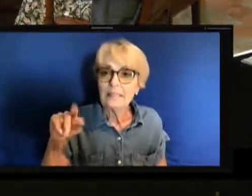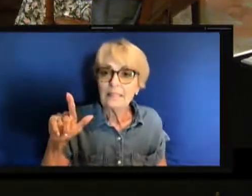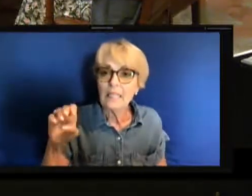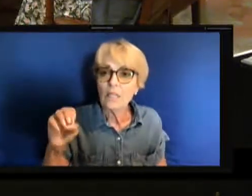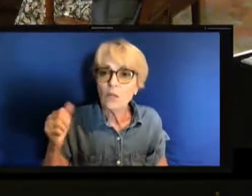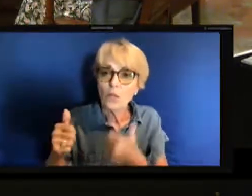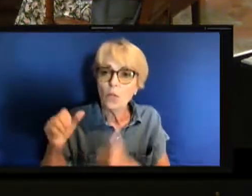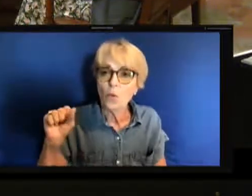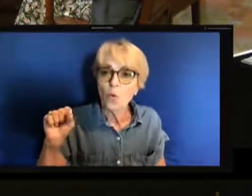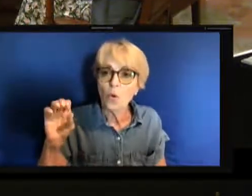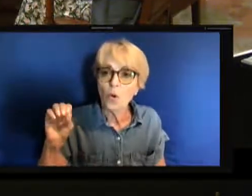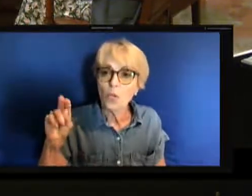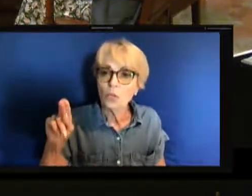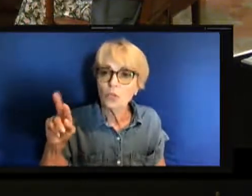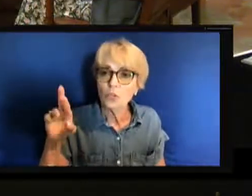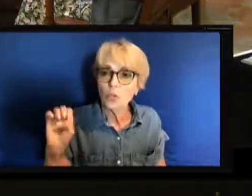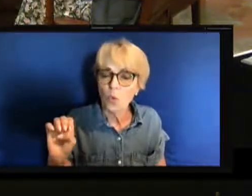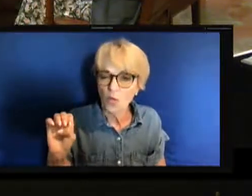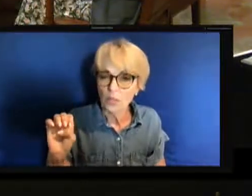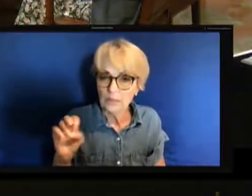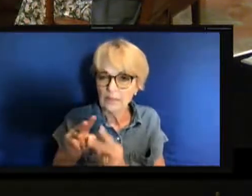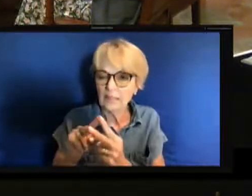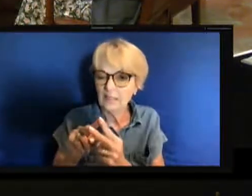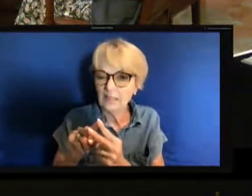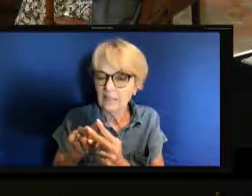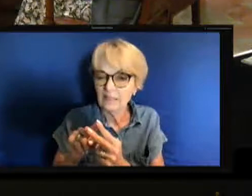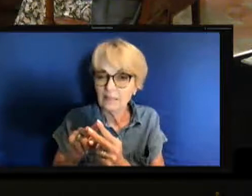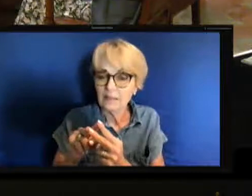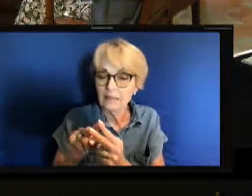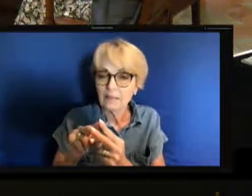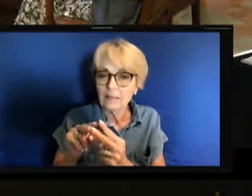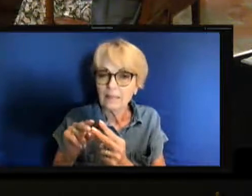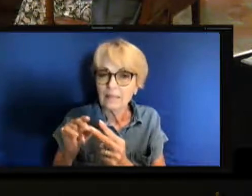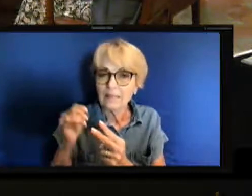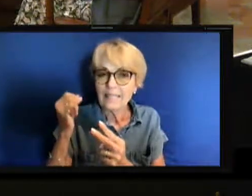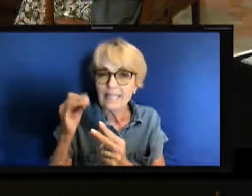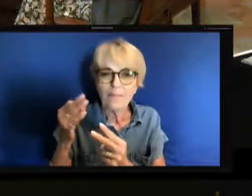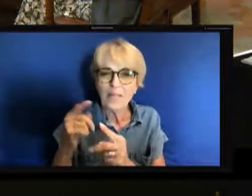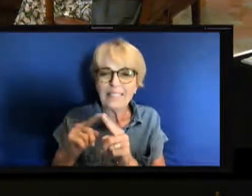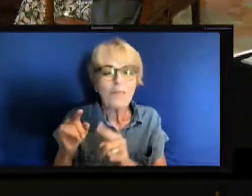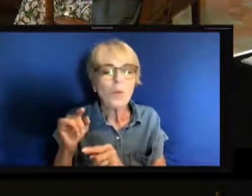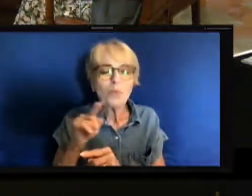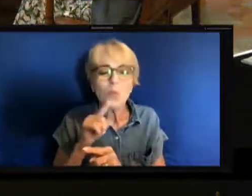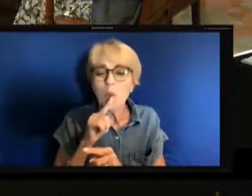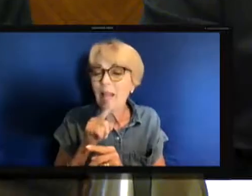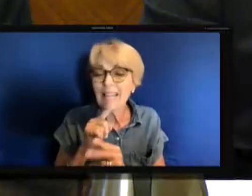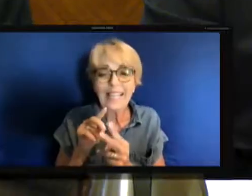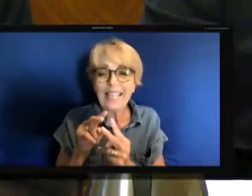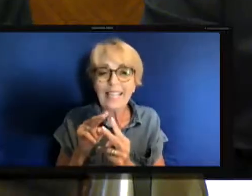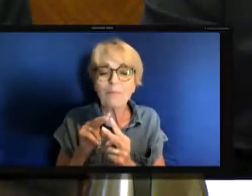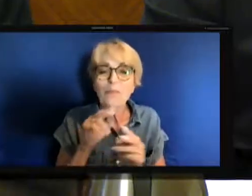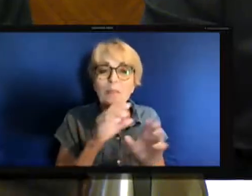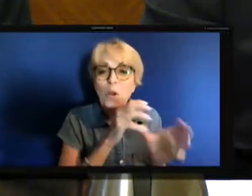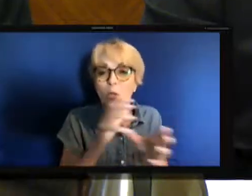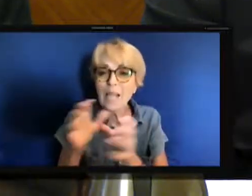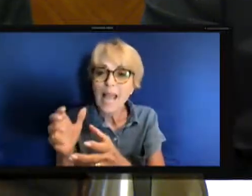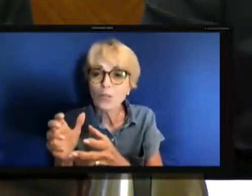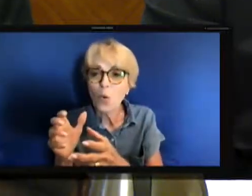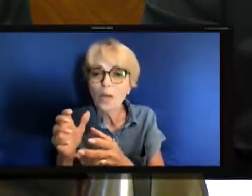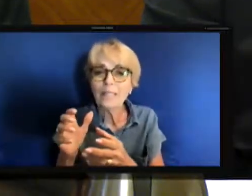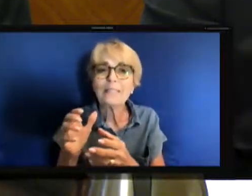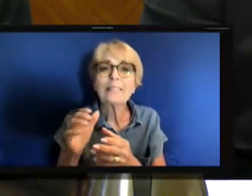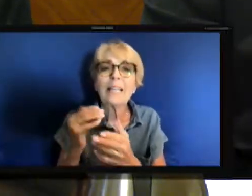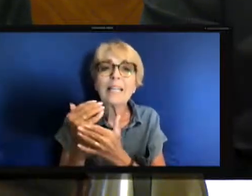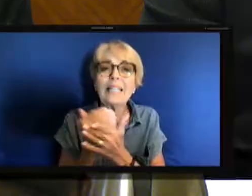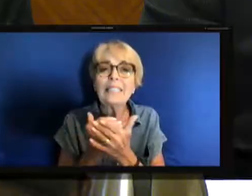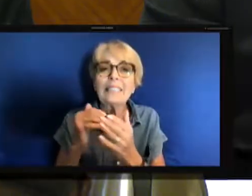being something different is slightly incorrect, because they are categories listed in the code for reasons